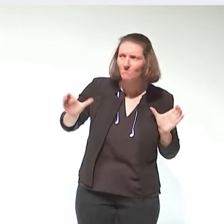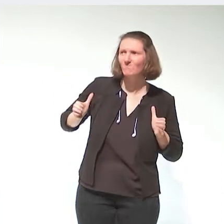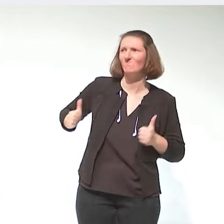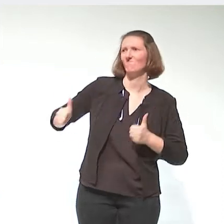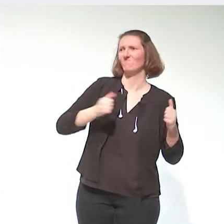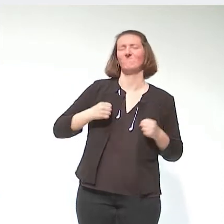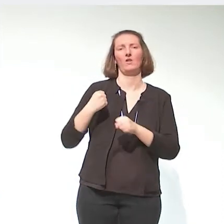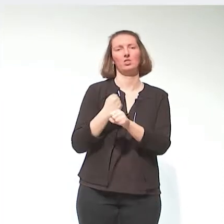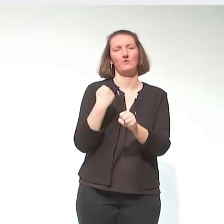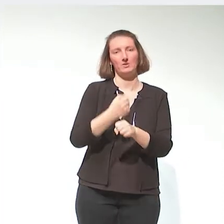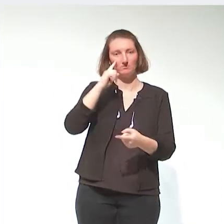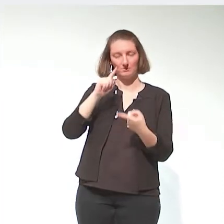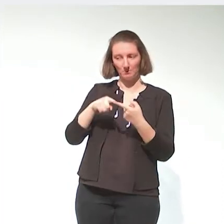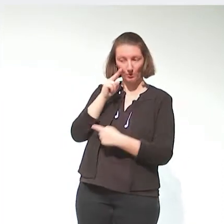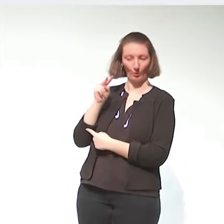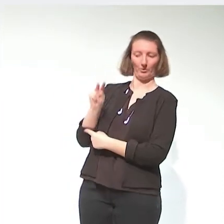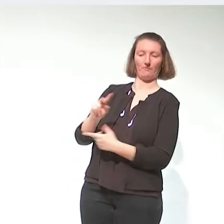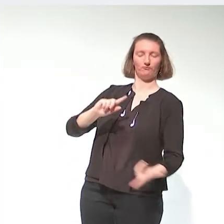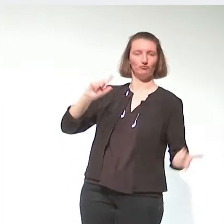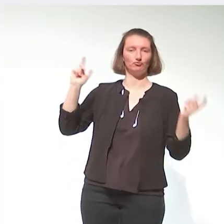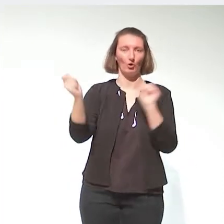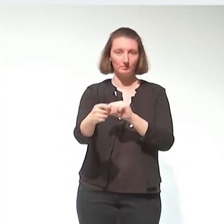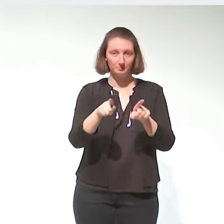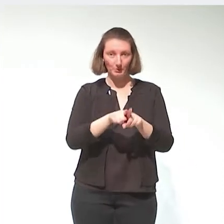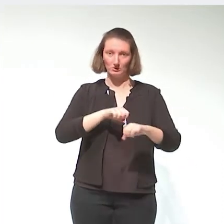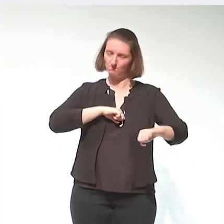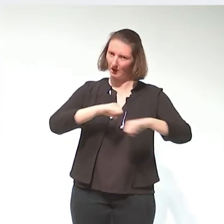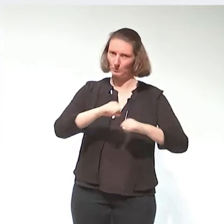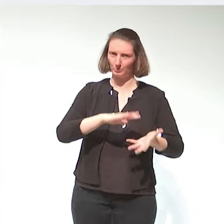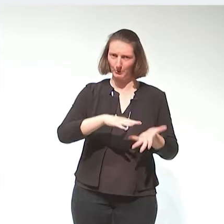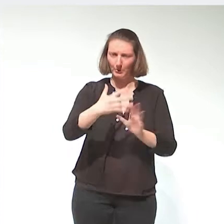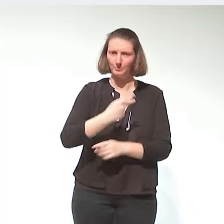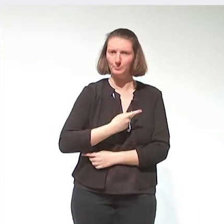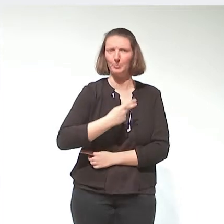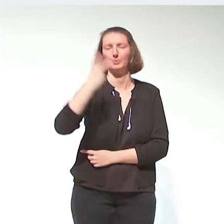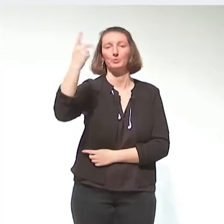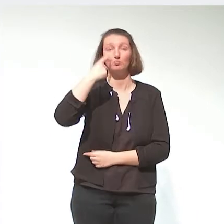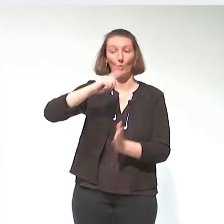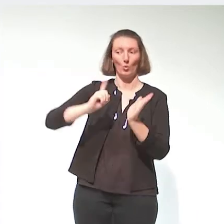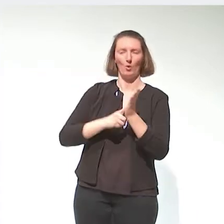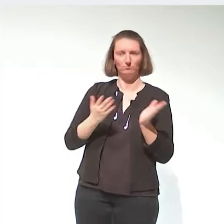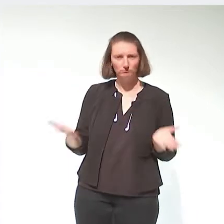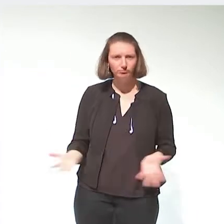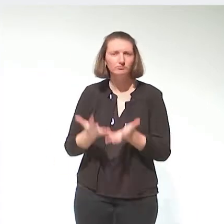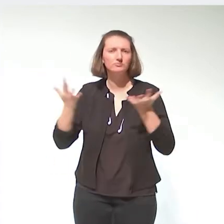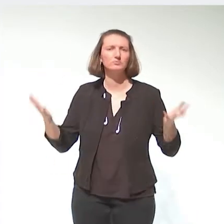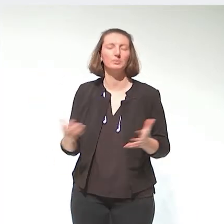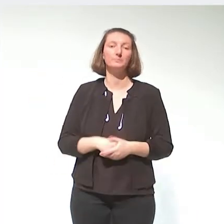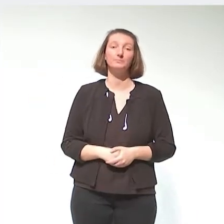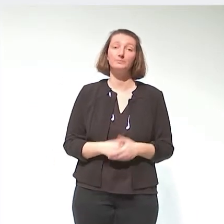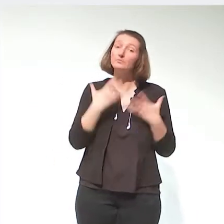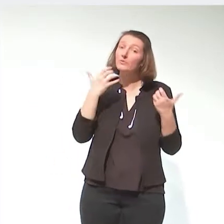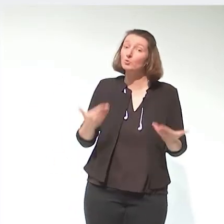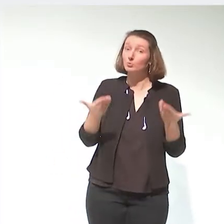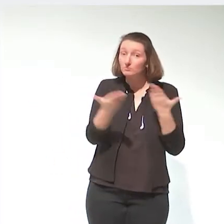for us to jolt ourselves into action. It is time for the EU to come together, change the way that we look at disability, and also ramp up